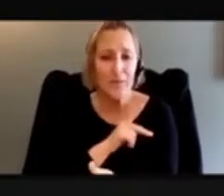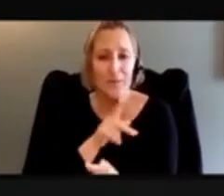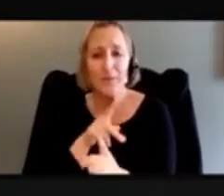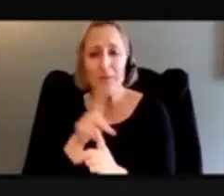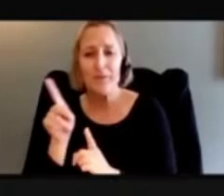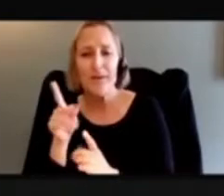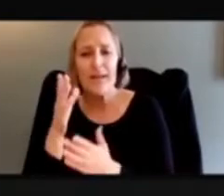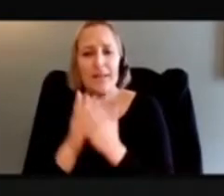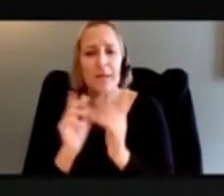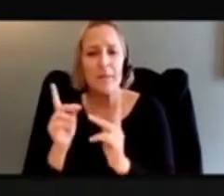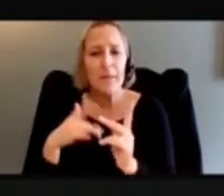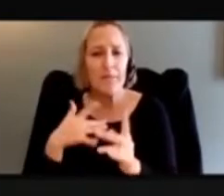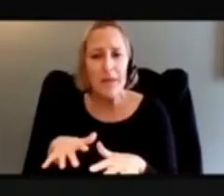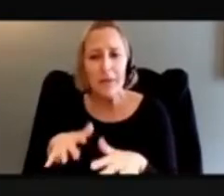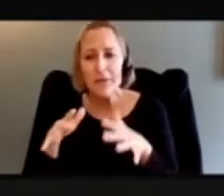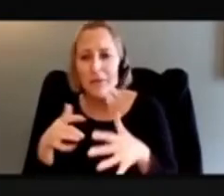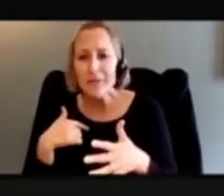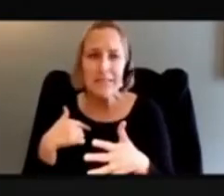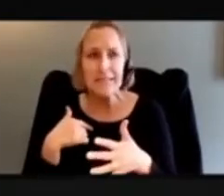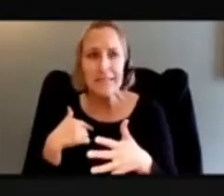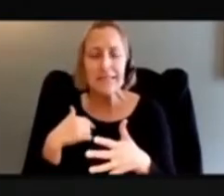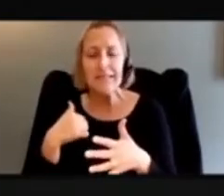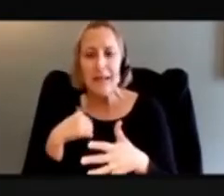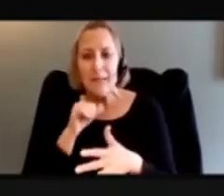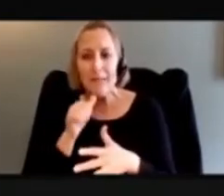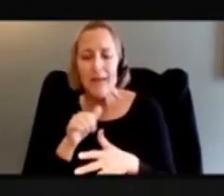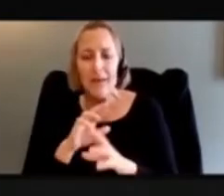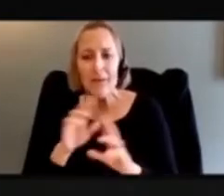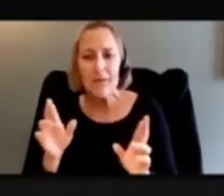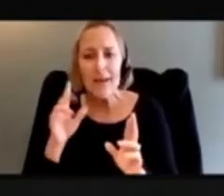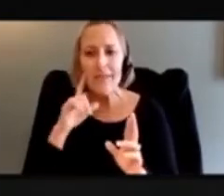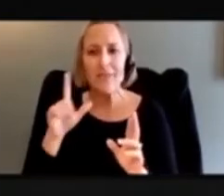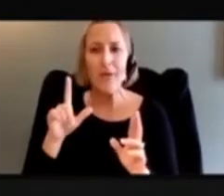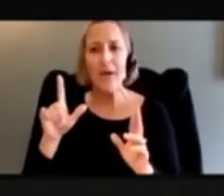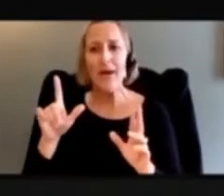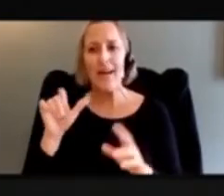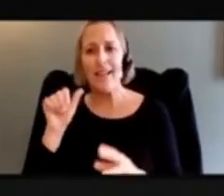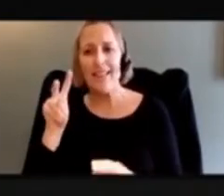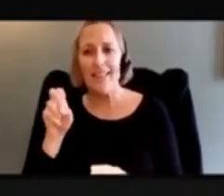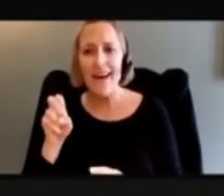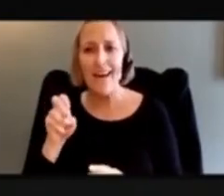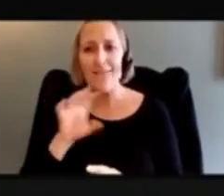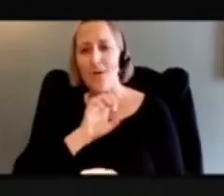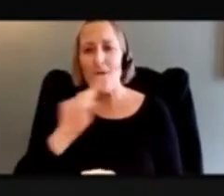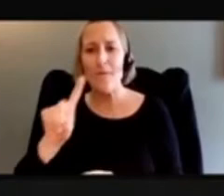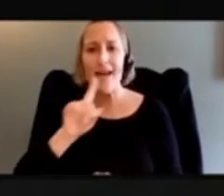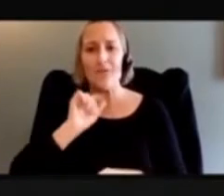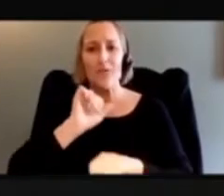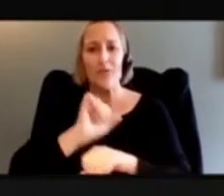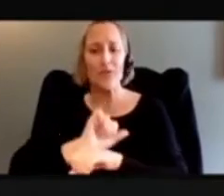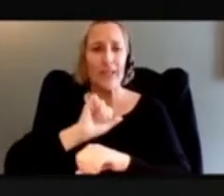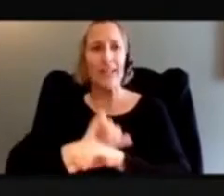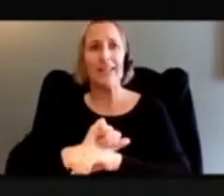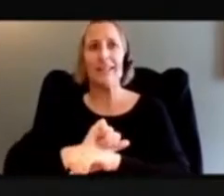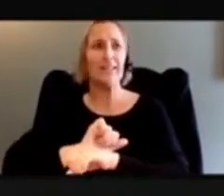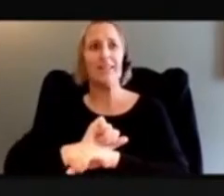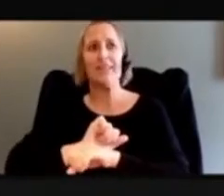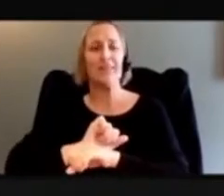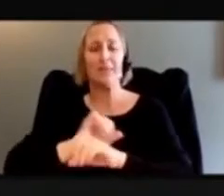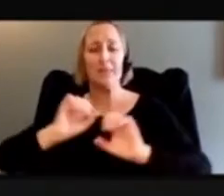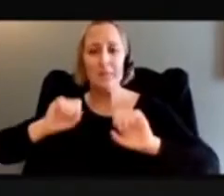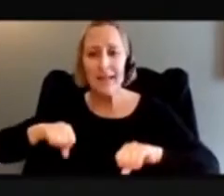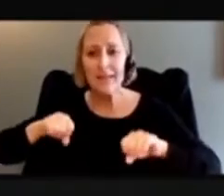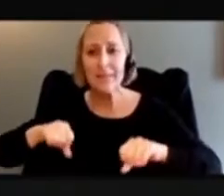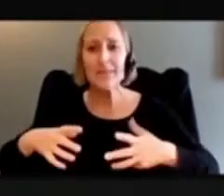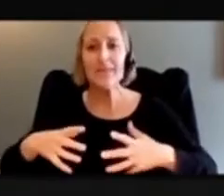nervousness of people saying, "I'm not yet ready for prime time to come back, to the reality of all that I can possibly do."